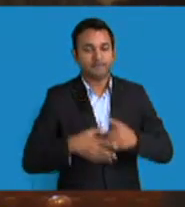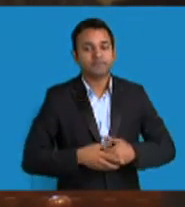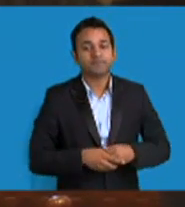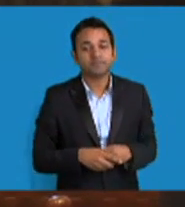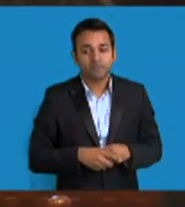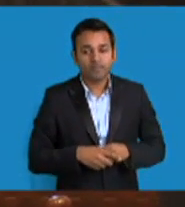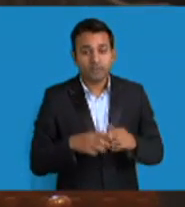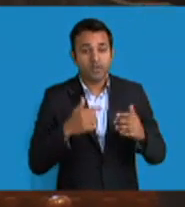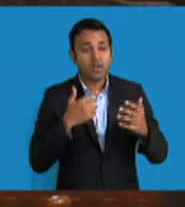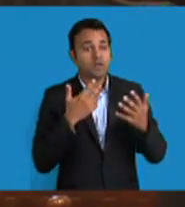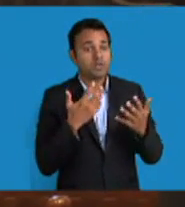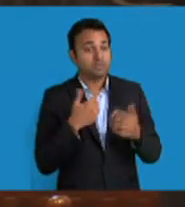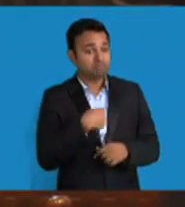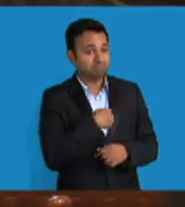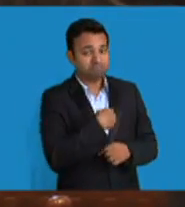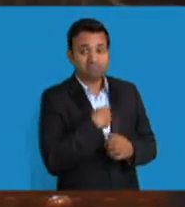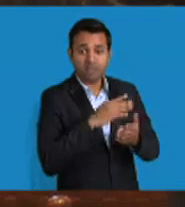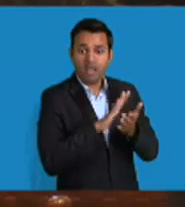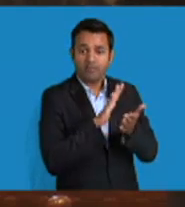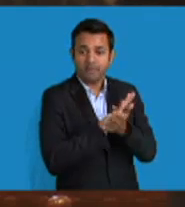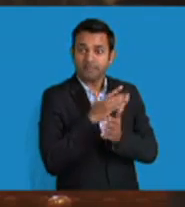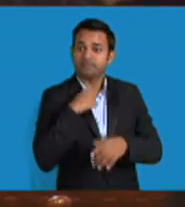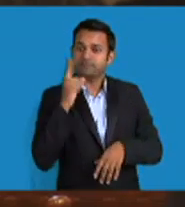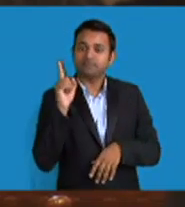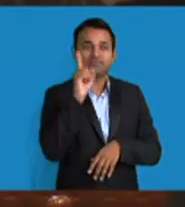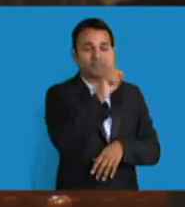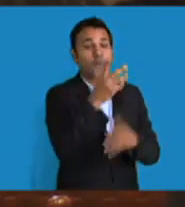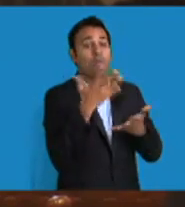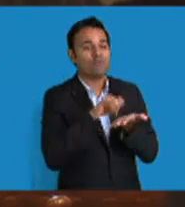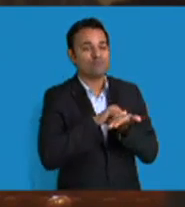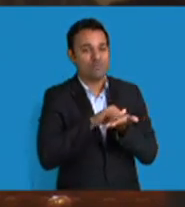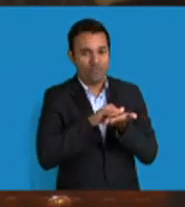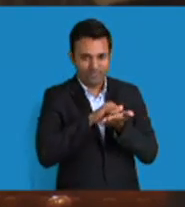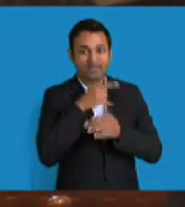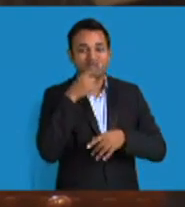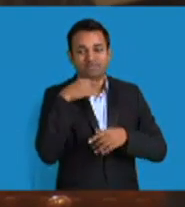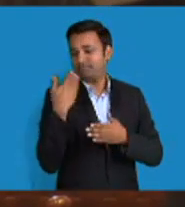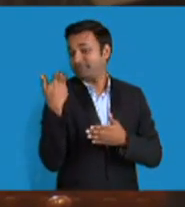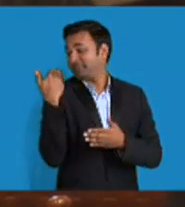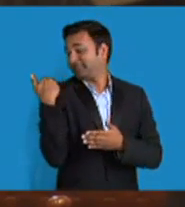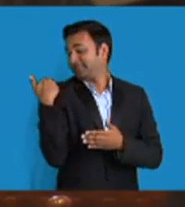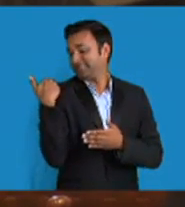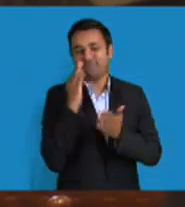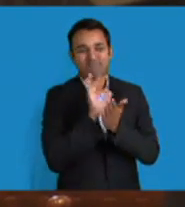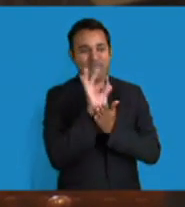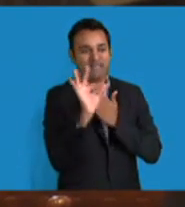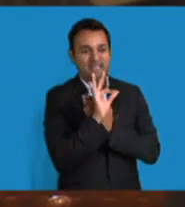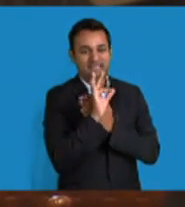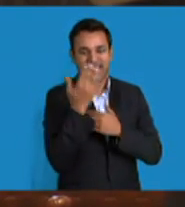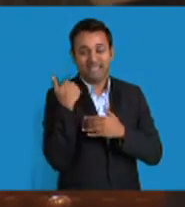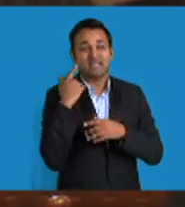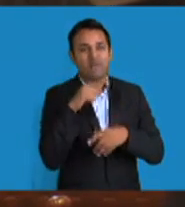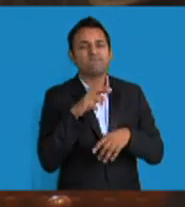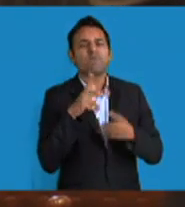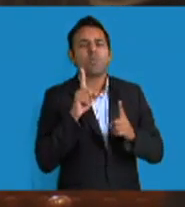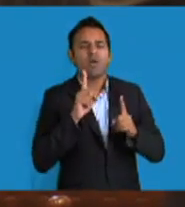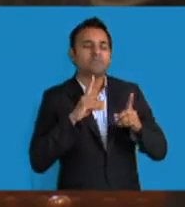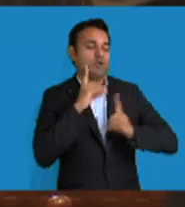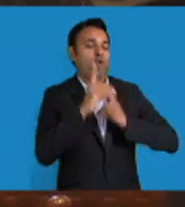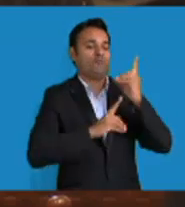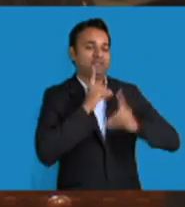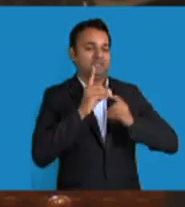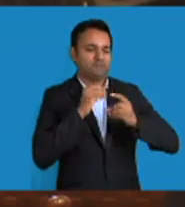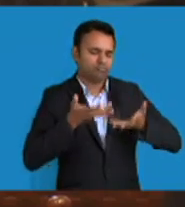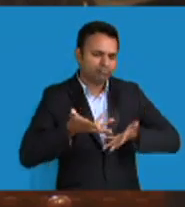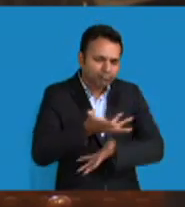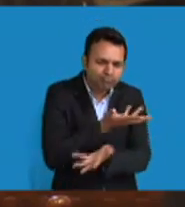delegation to the preparatory meeting in New York in February. The summit was a preparatory discussions towards the final conference